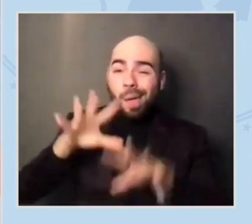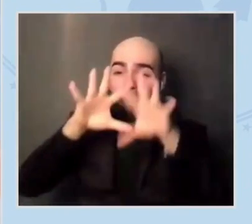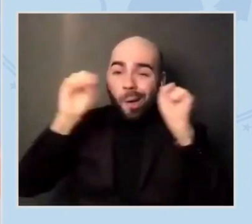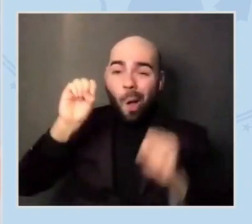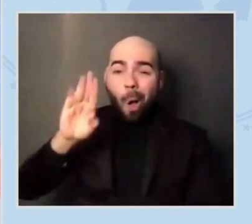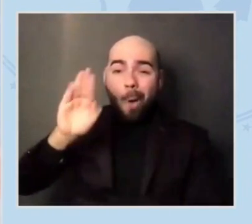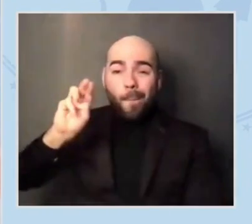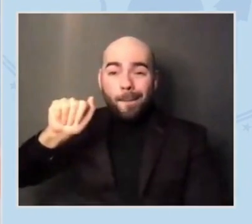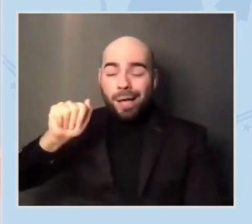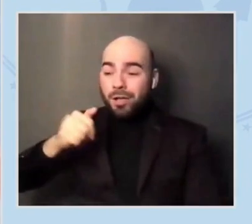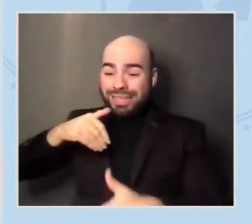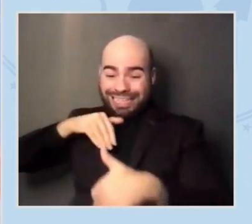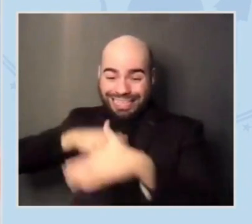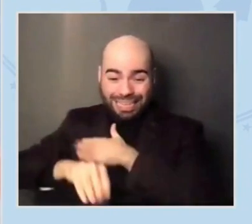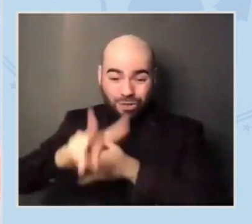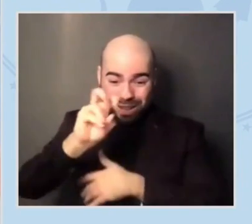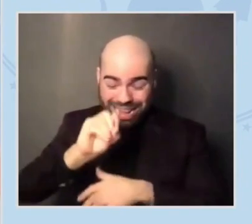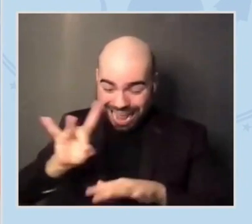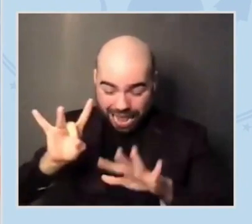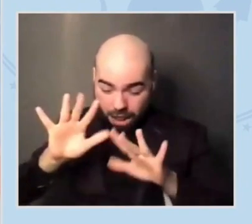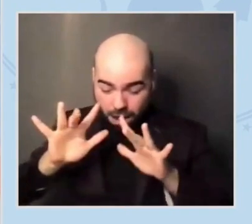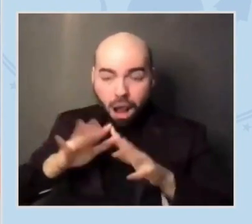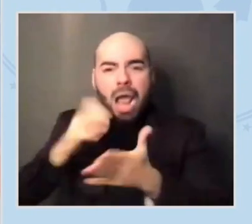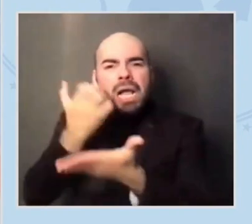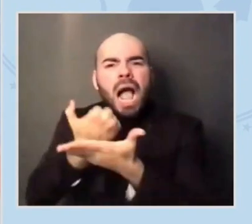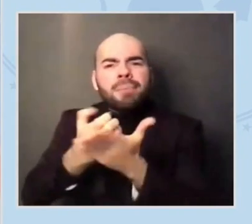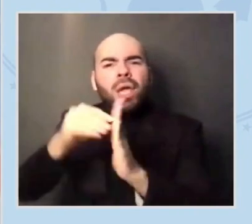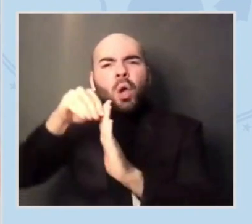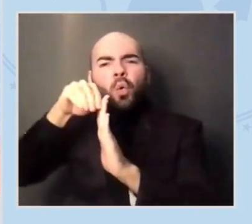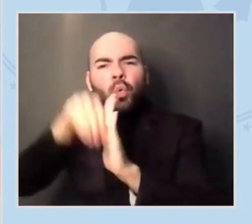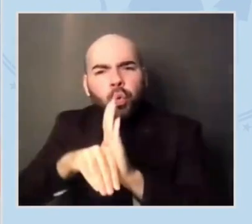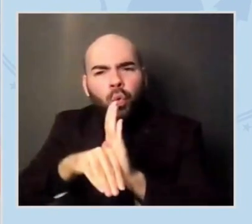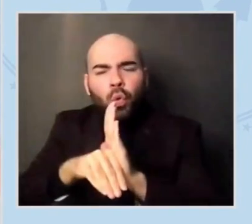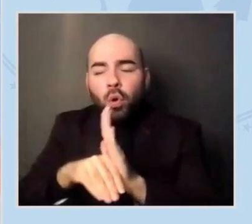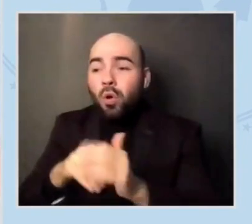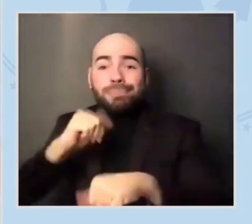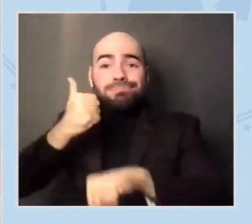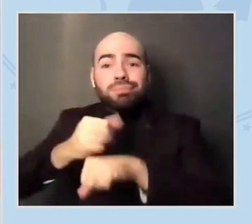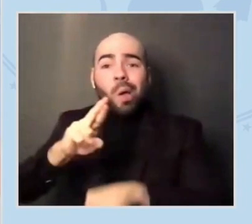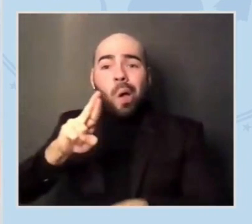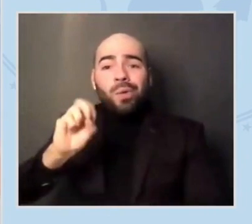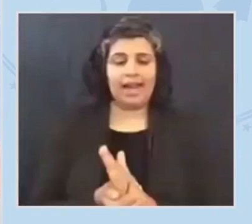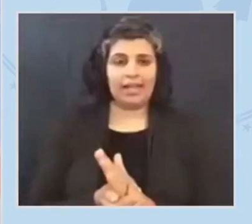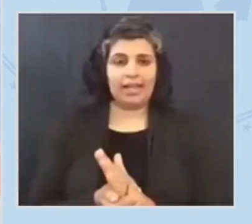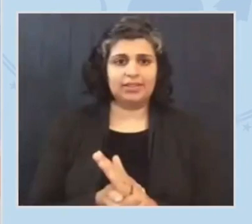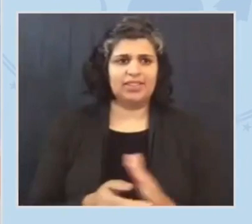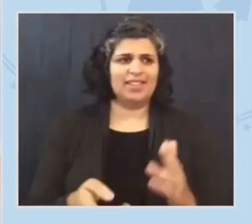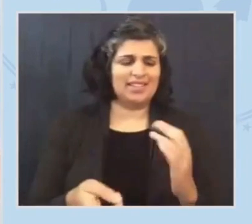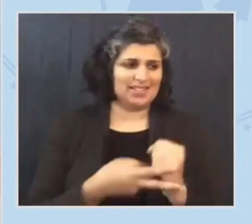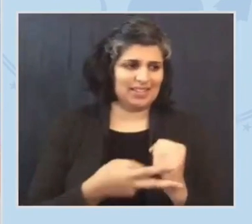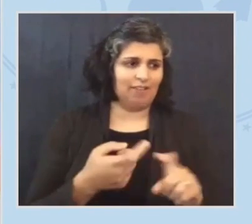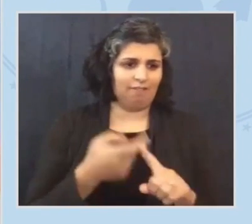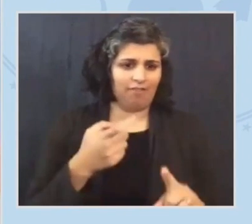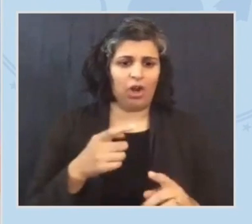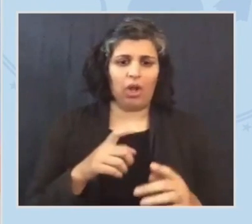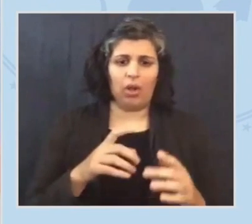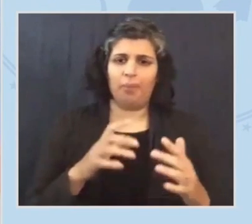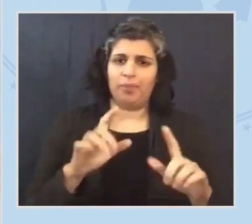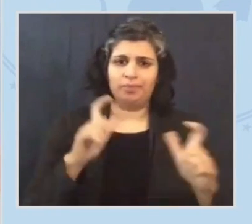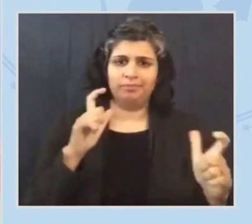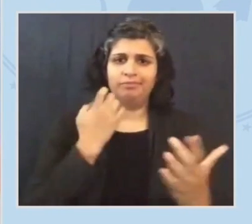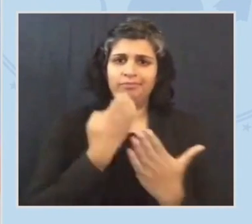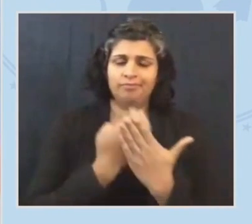and implemented the Recovery Act that saved us from a Great Depression. I didn't see the map of America at the time, nor did